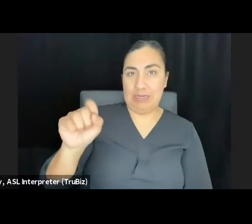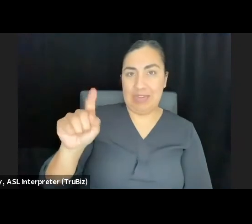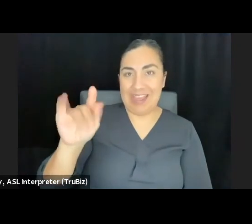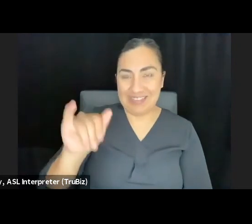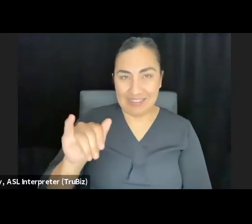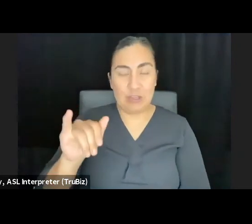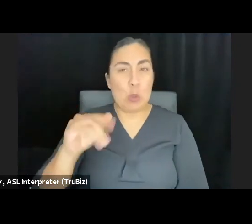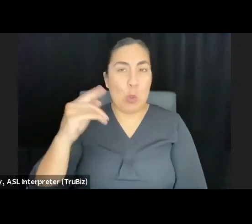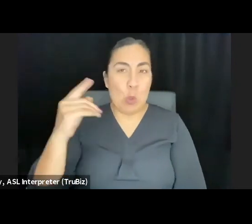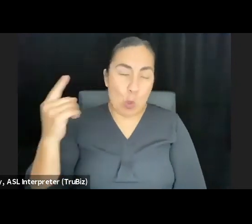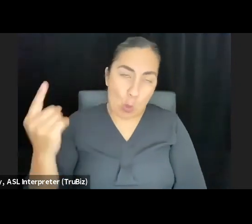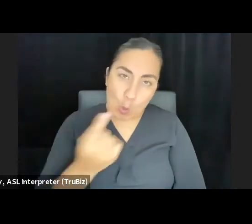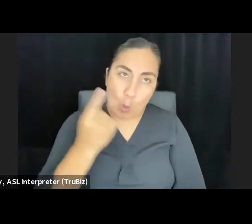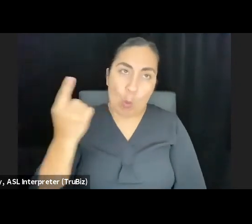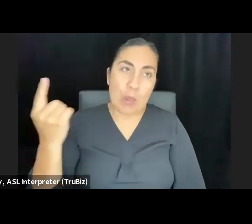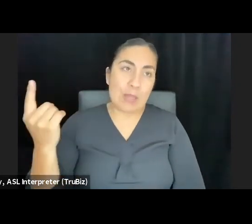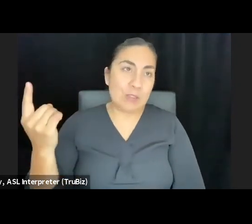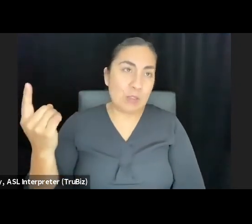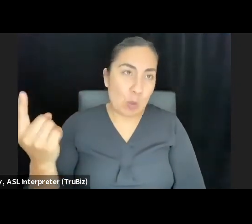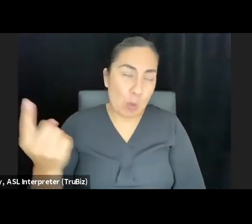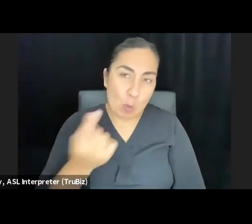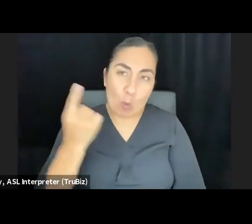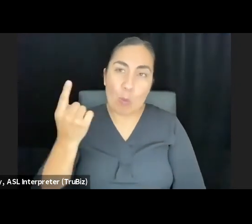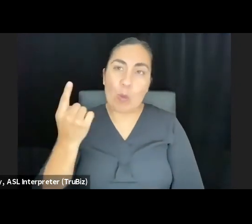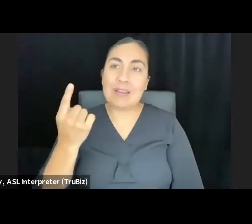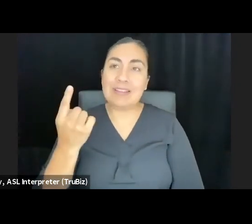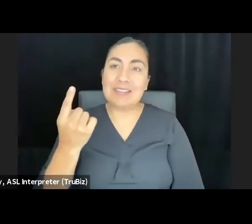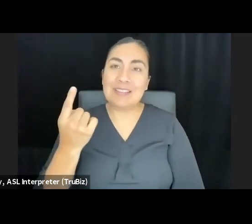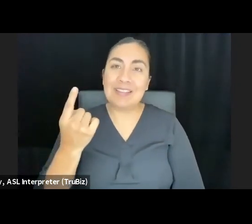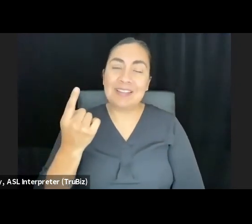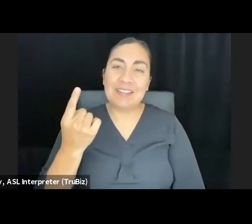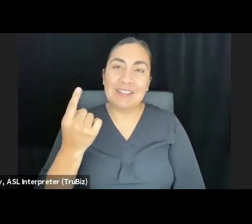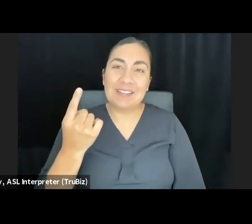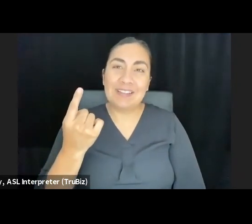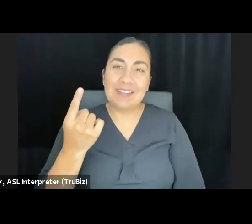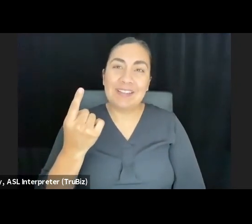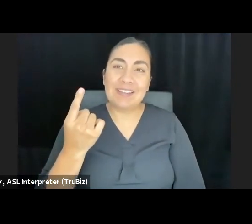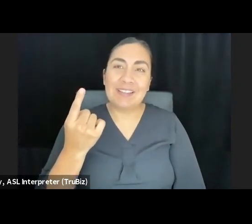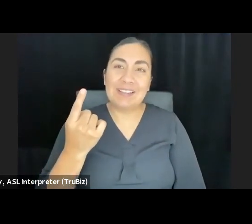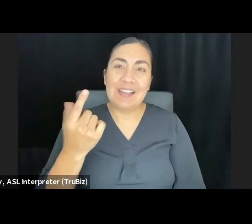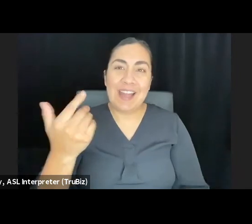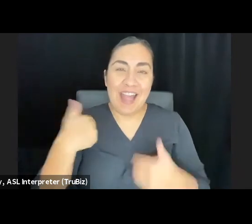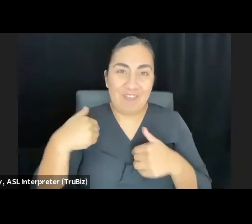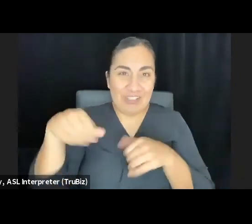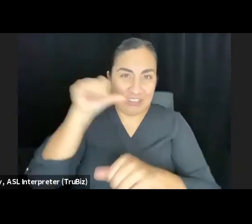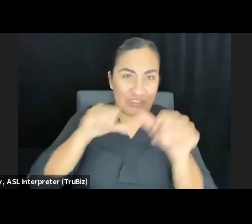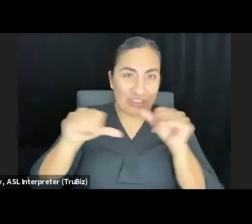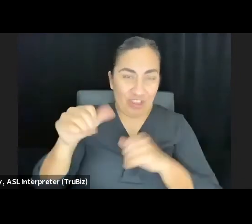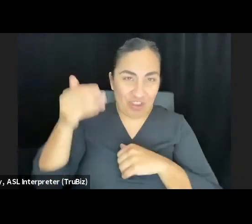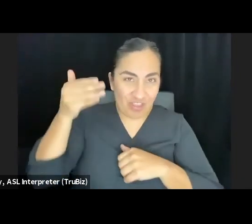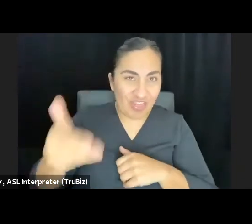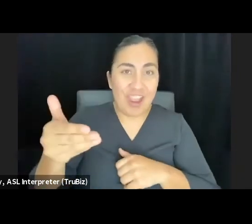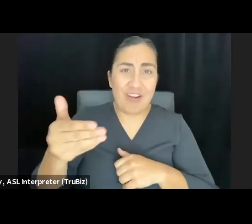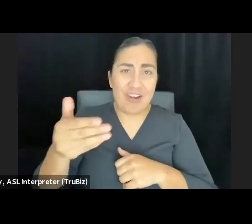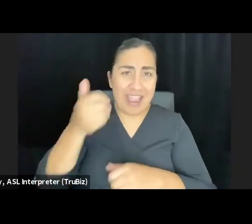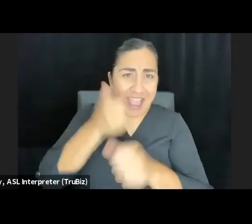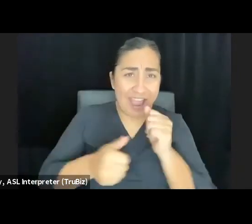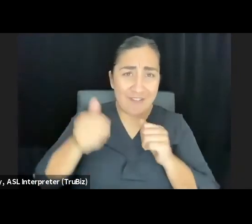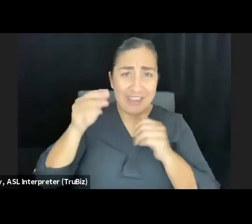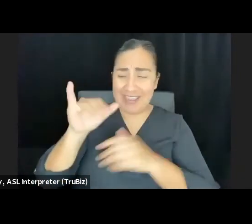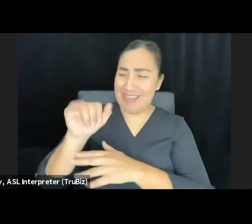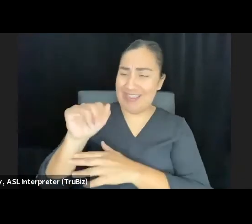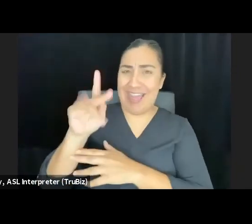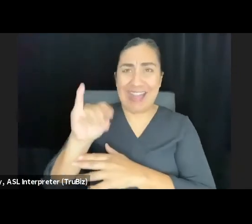other there. And Native Nation was very, very special to me, a new way to do theater